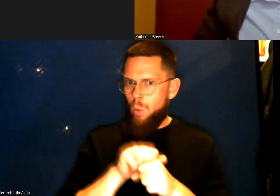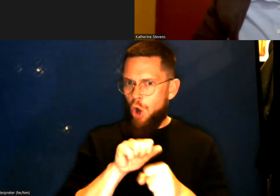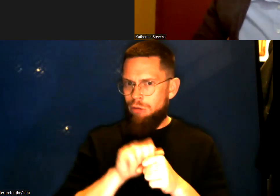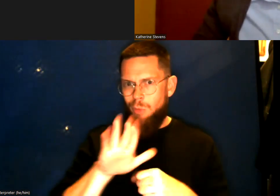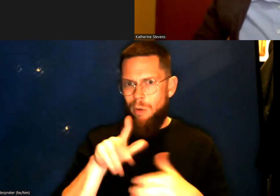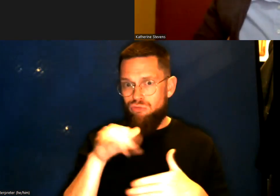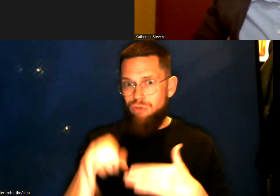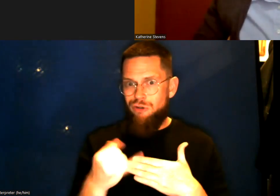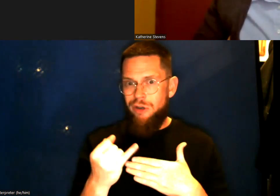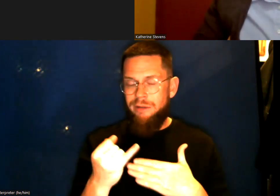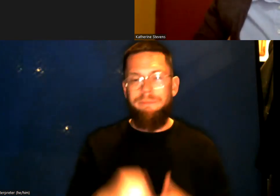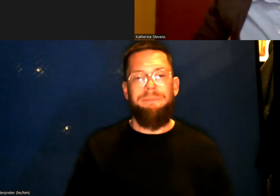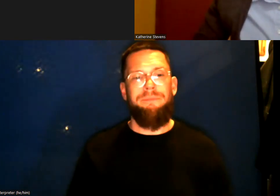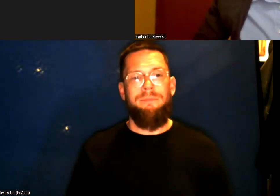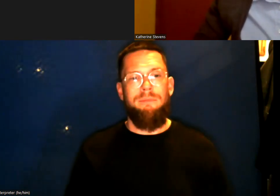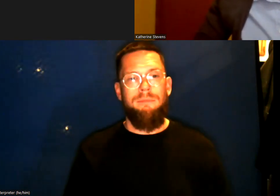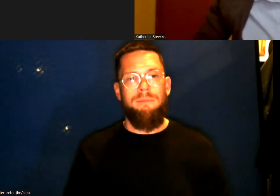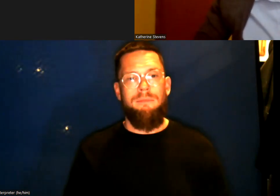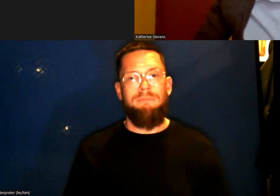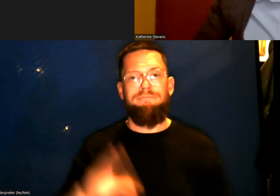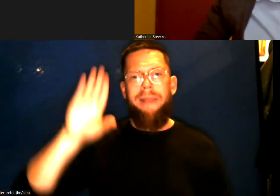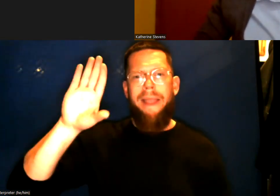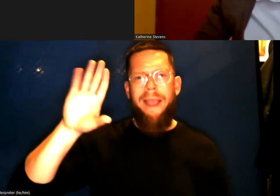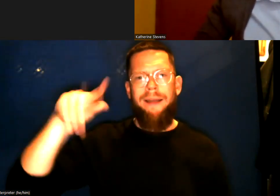And it looks like I see a hand from Phil.